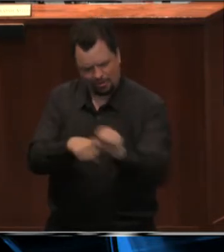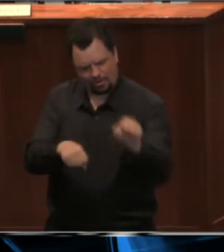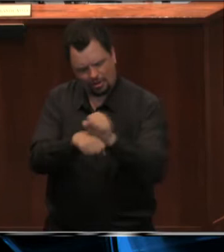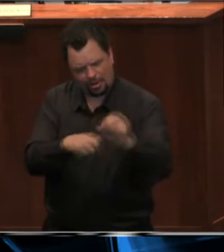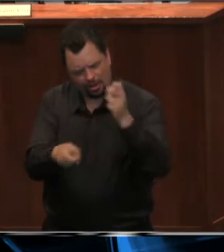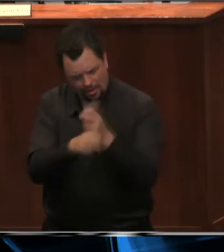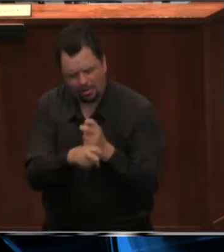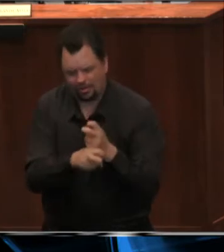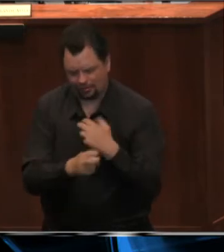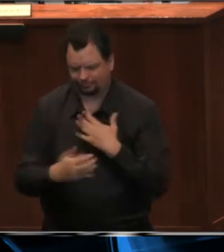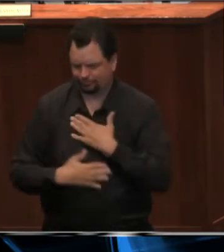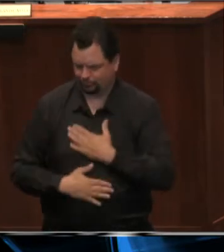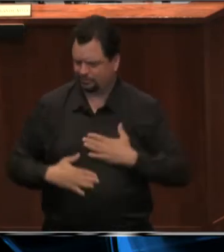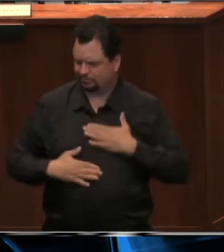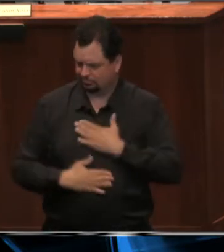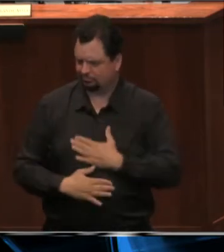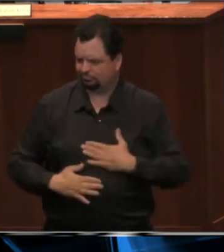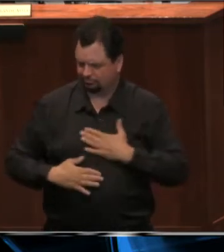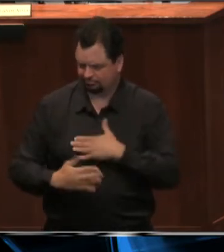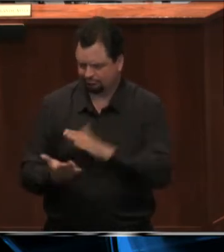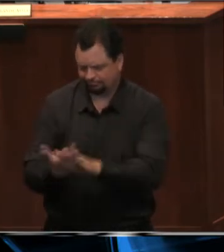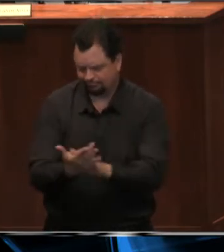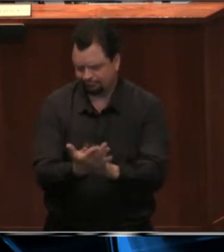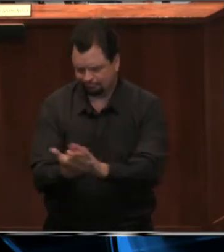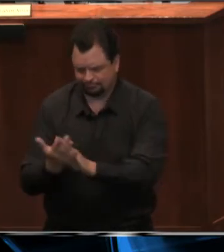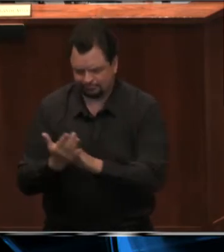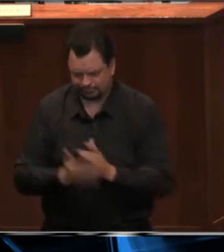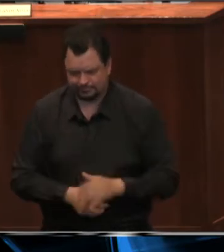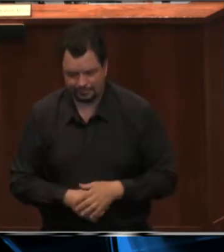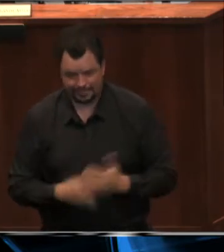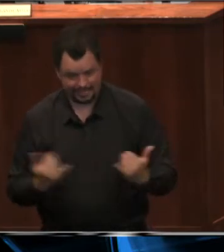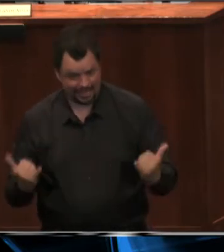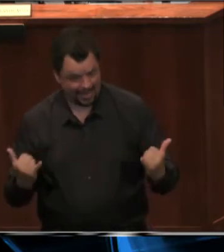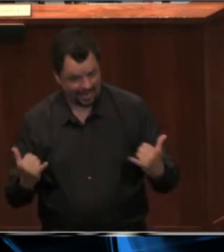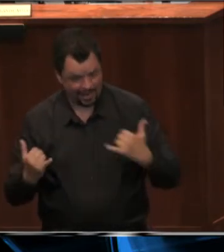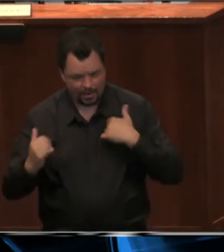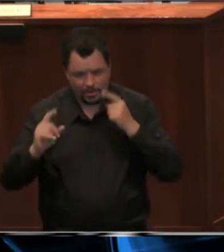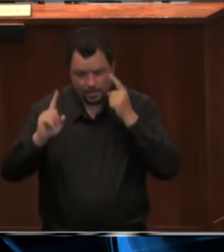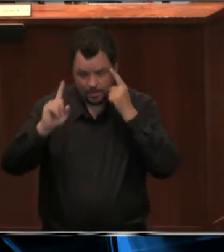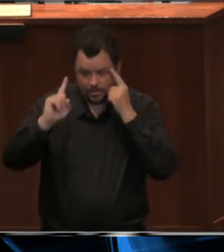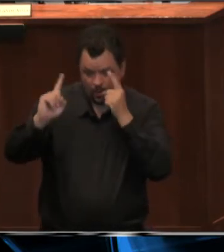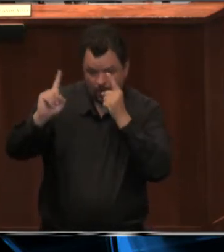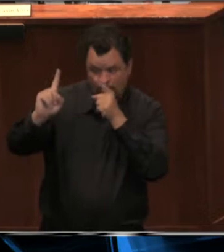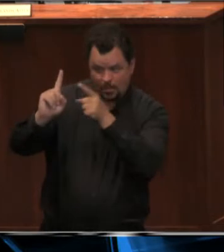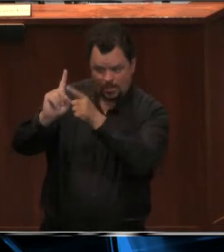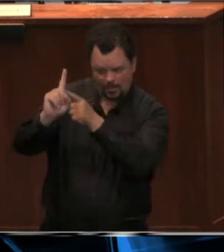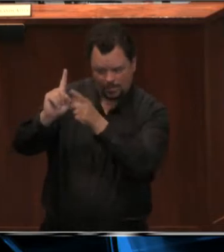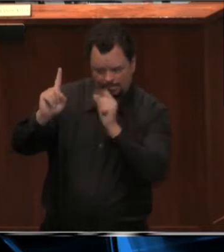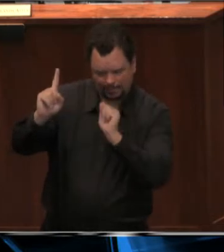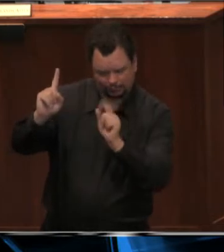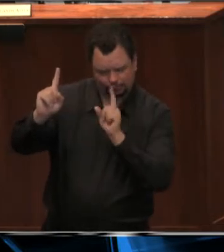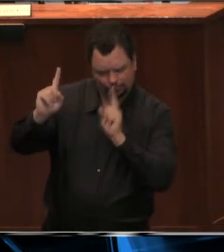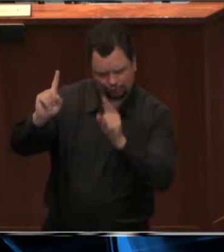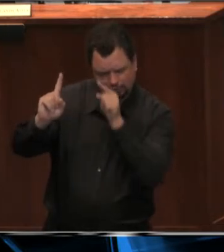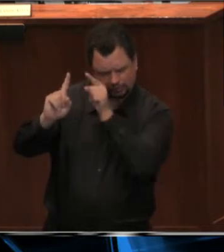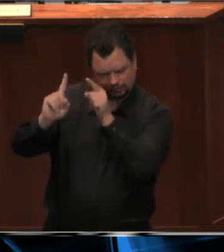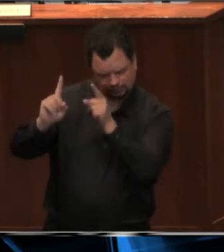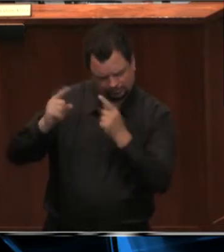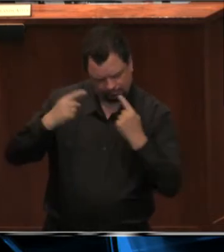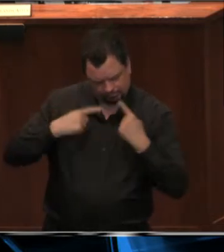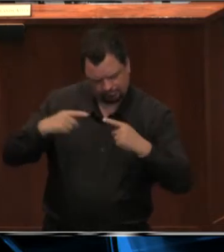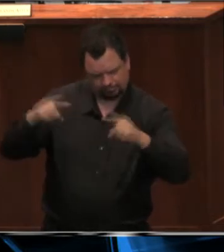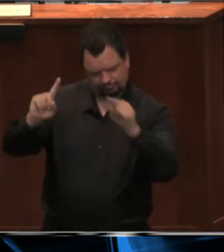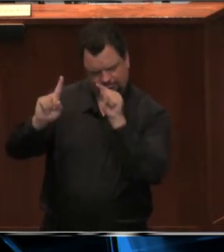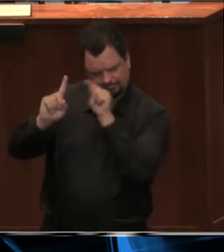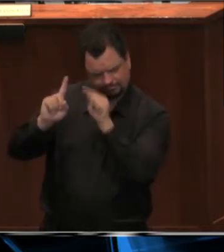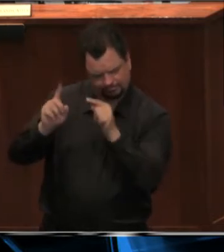we're on our way to. I think we're on our way to handling this and raising the bar for how it's handled across